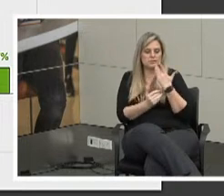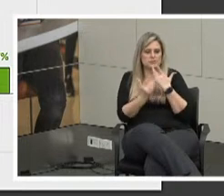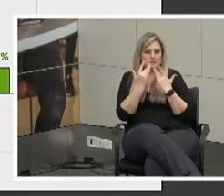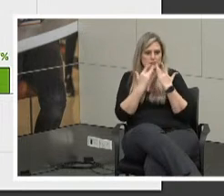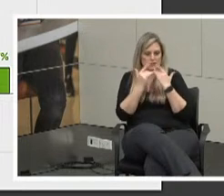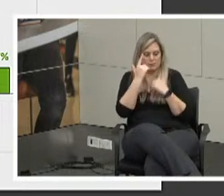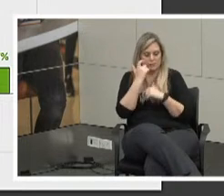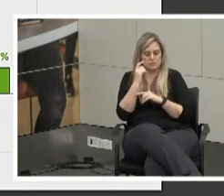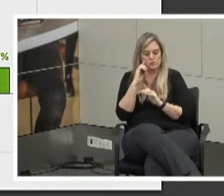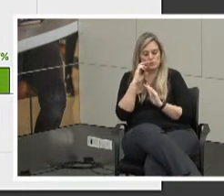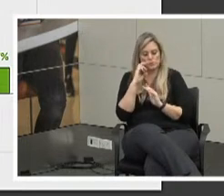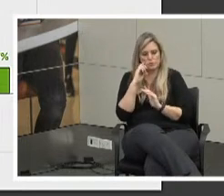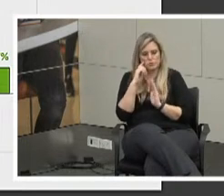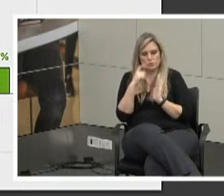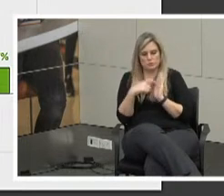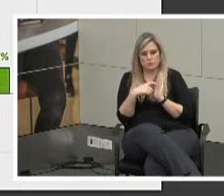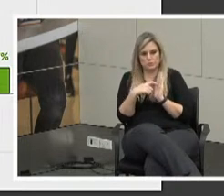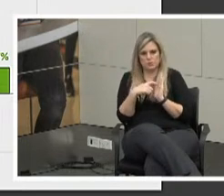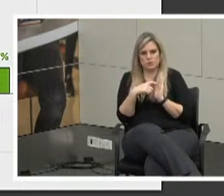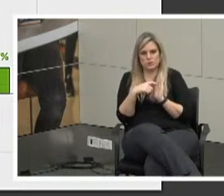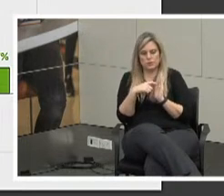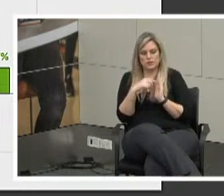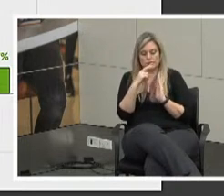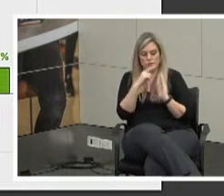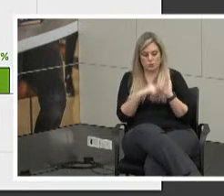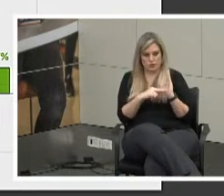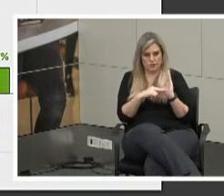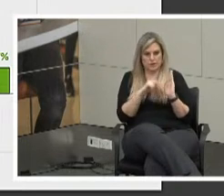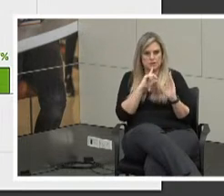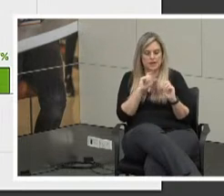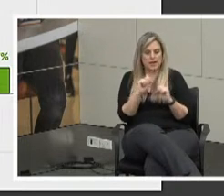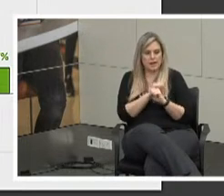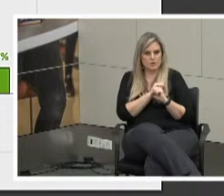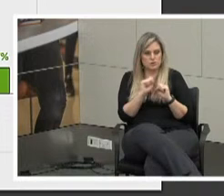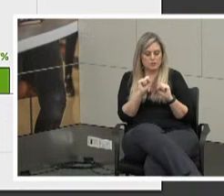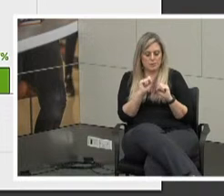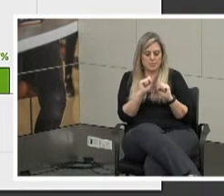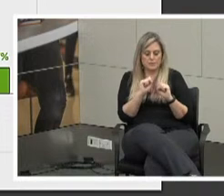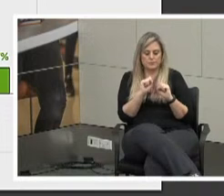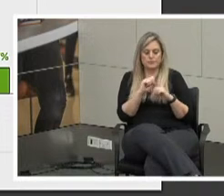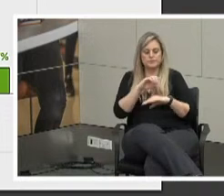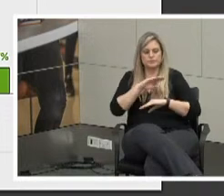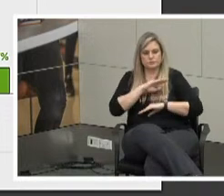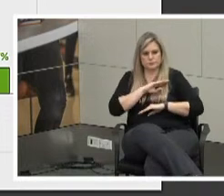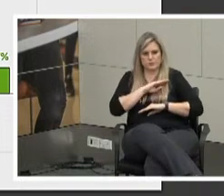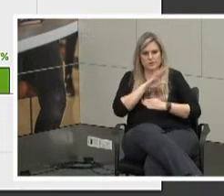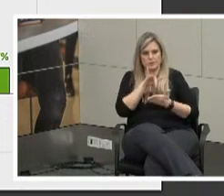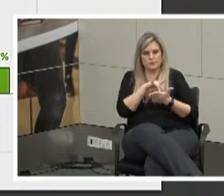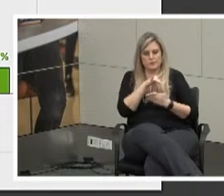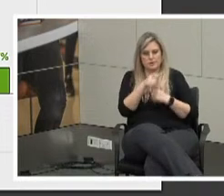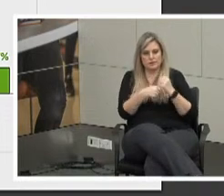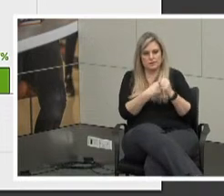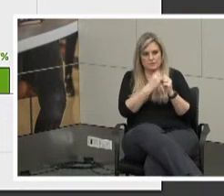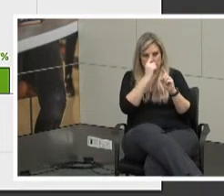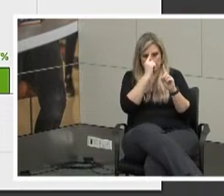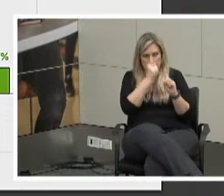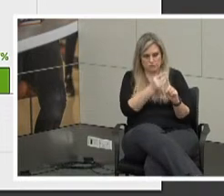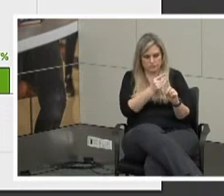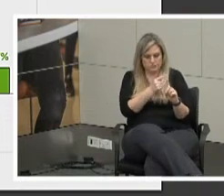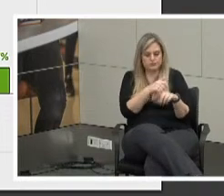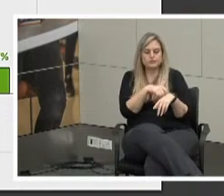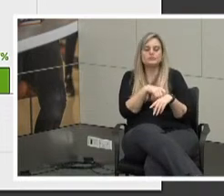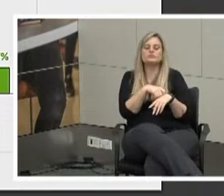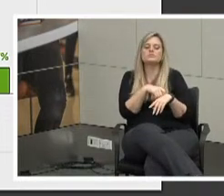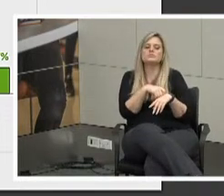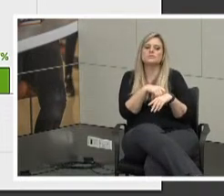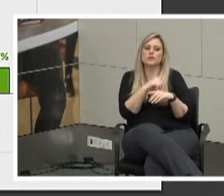because you'll see that in Reading they actually um met our middle of the Year Target and